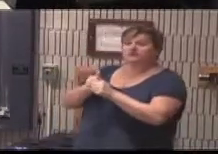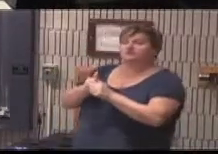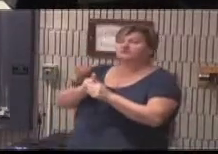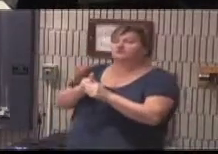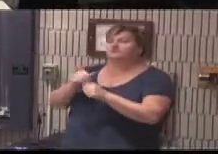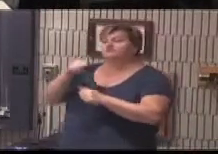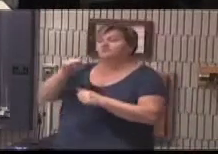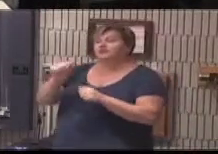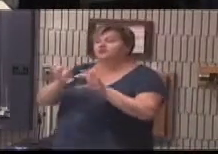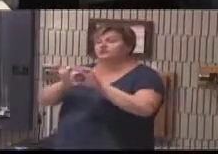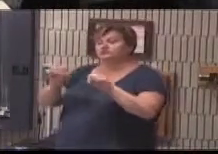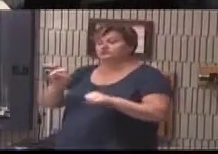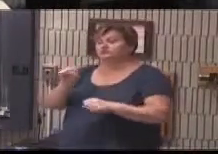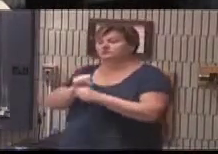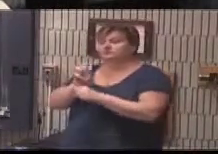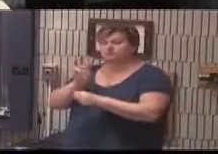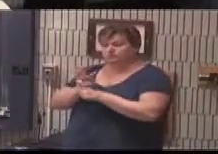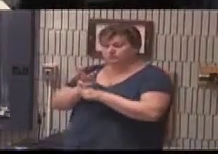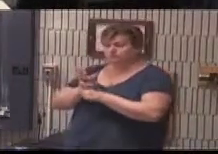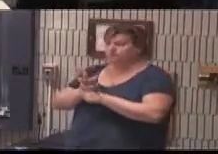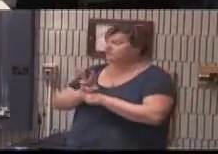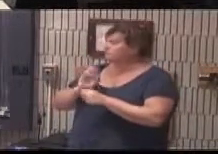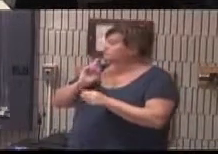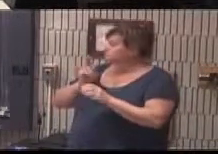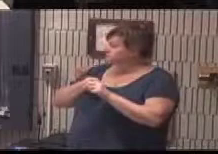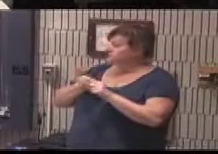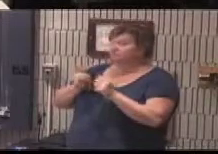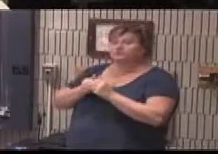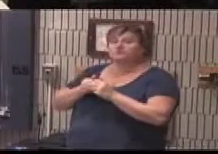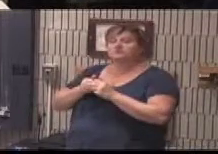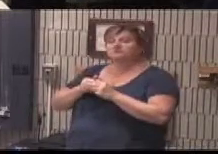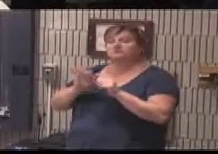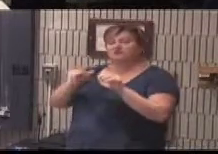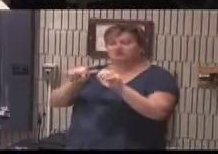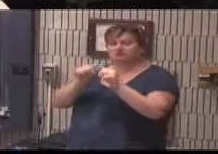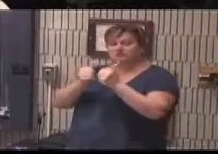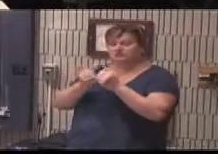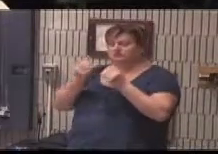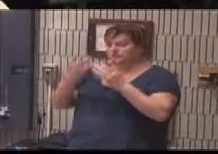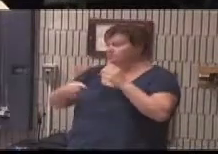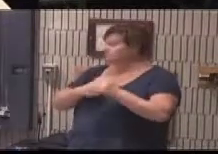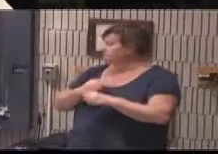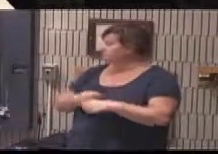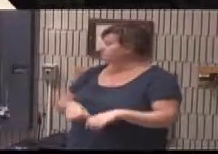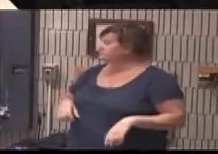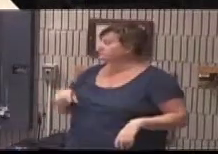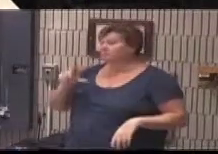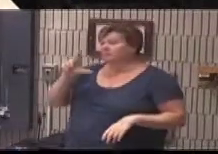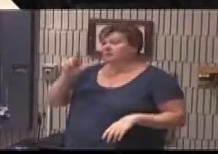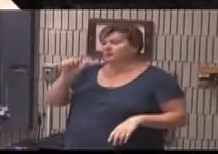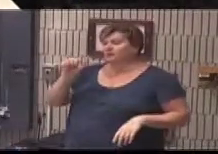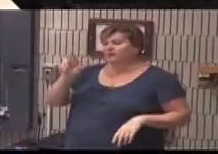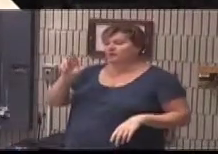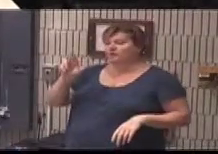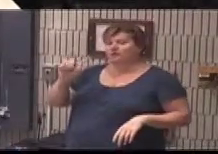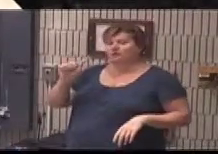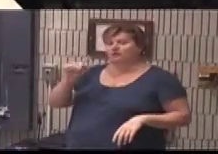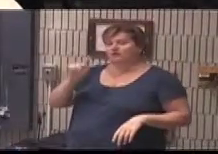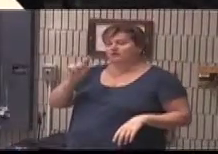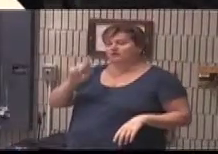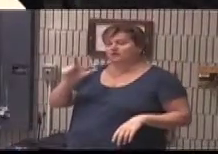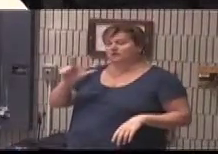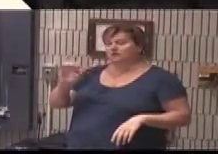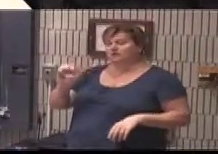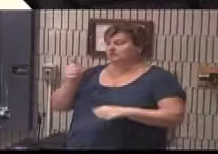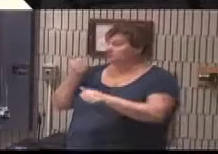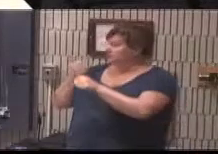and has been with the association for several years. And Laura Tuttle is a registered nurse with a